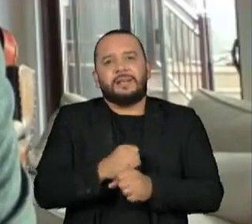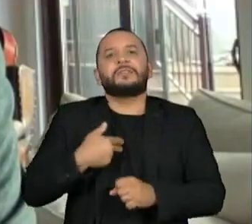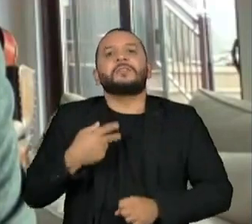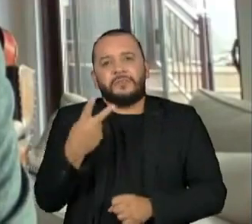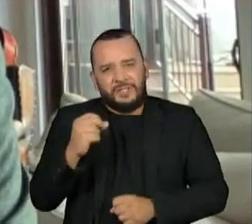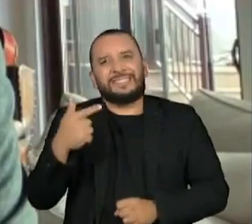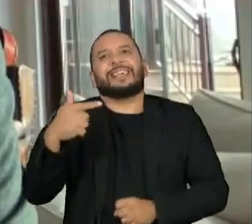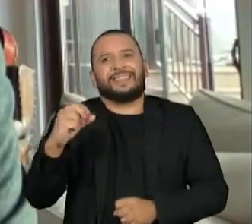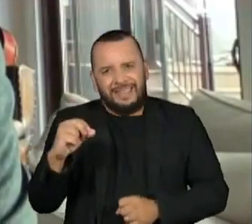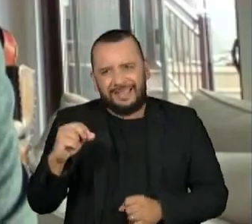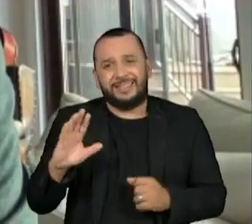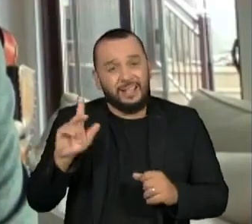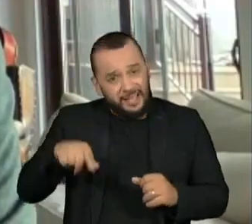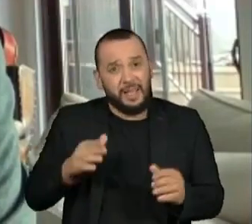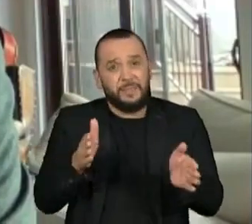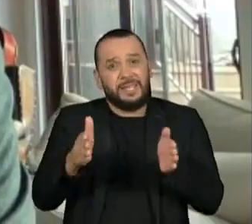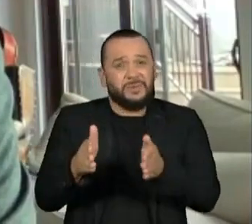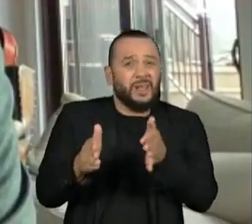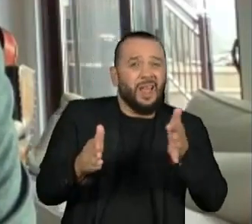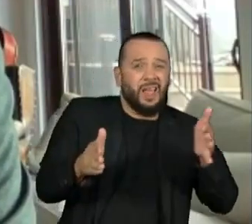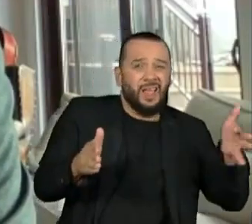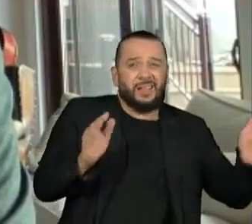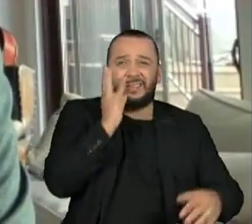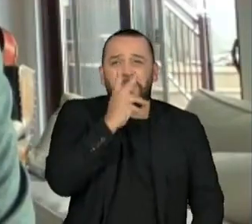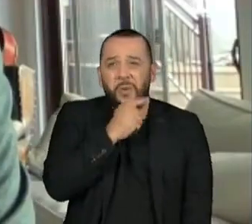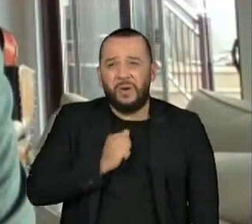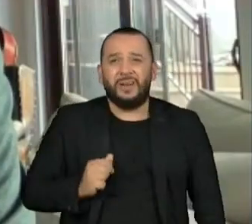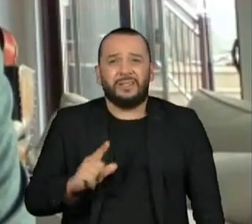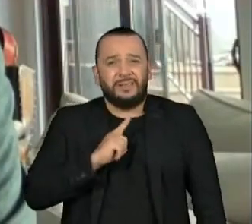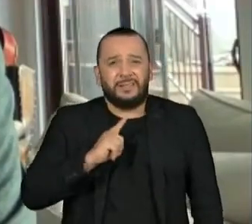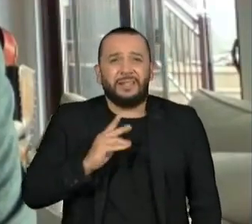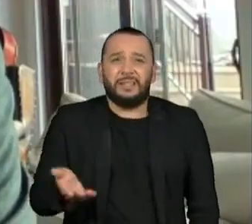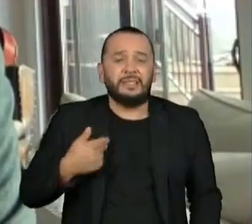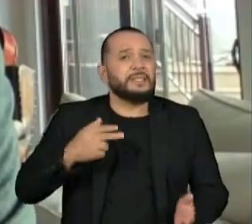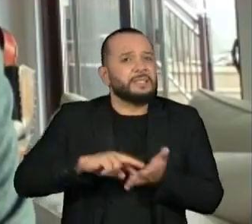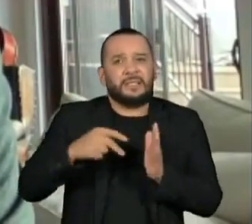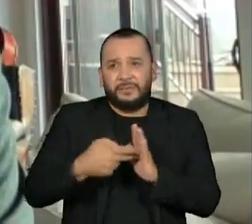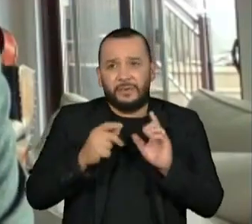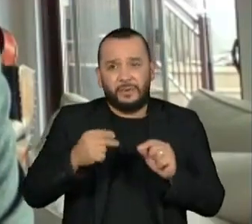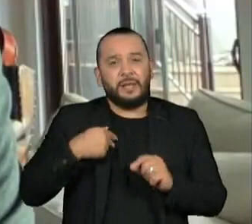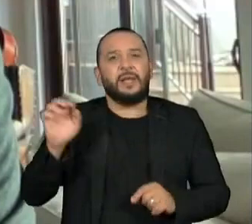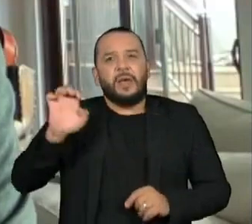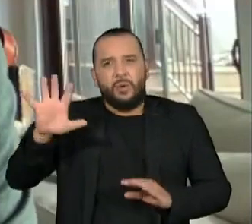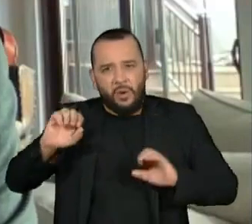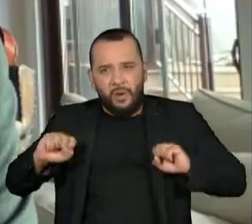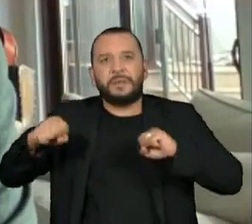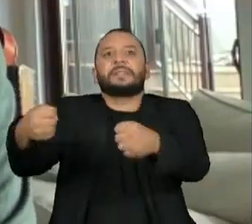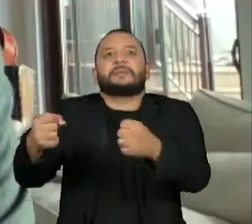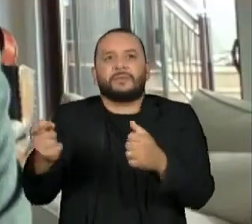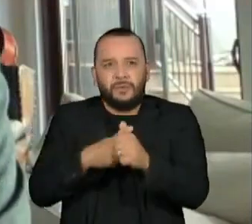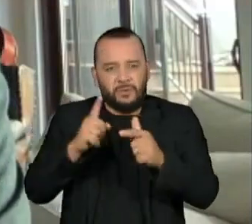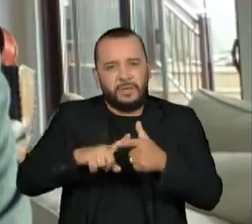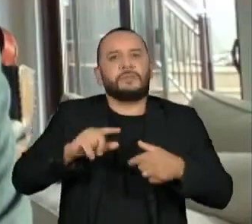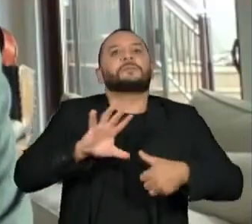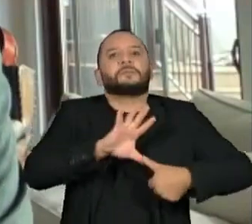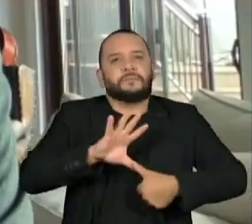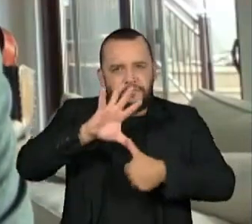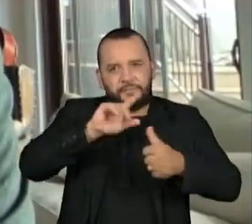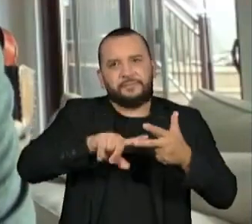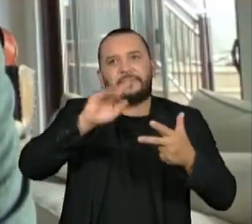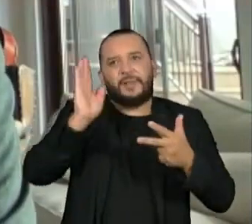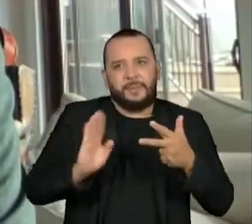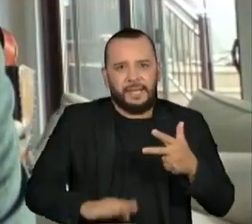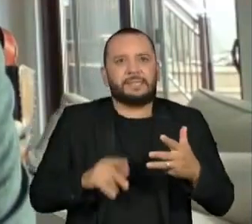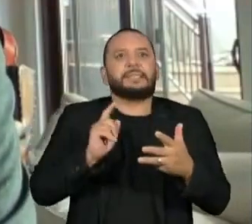too remote. It means, in other words, that the efforts of Europeans, North Americans, and